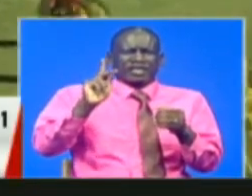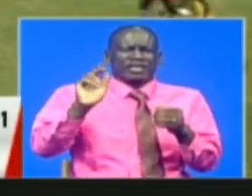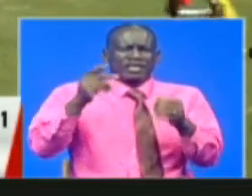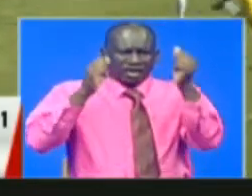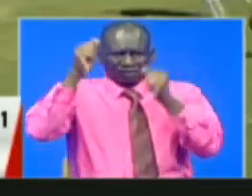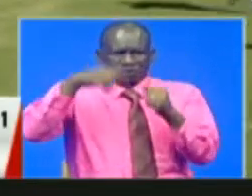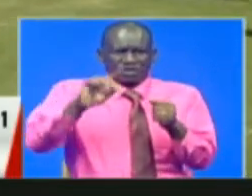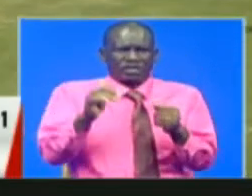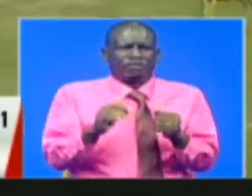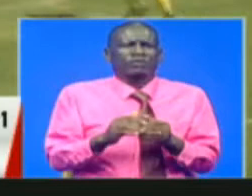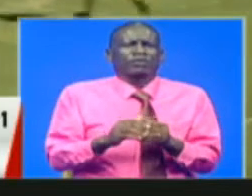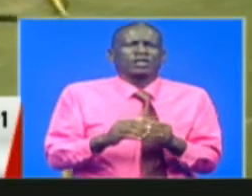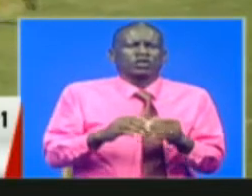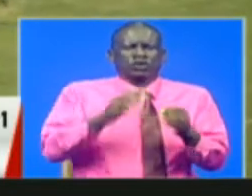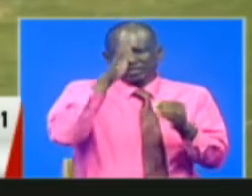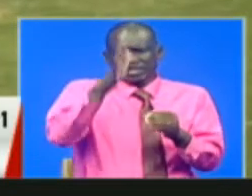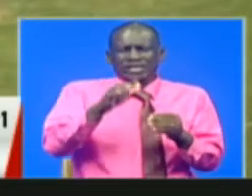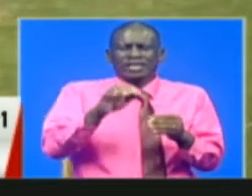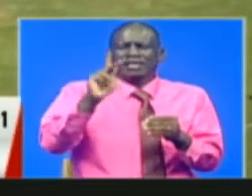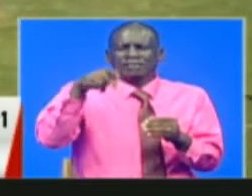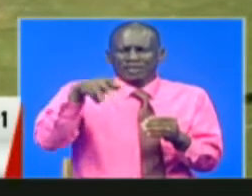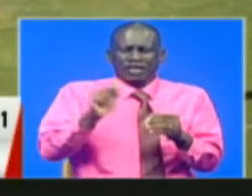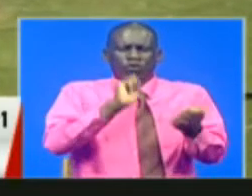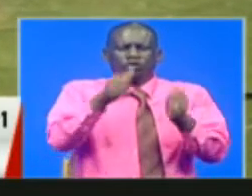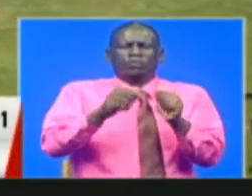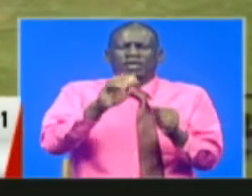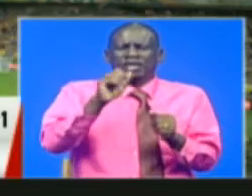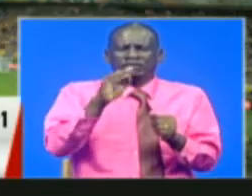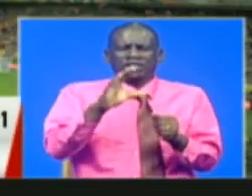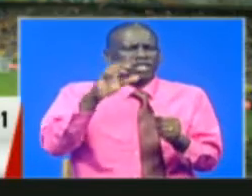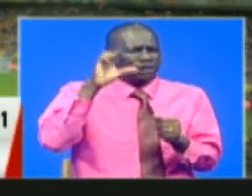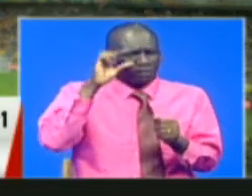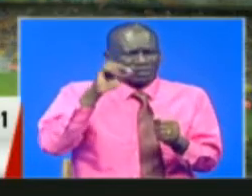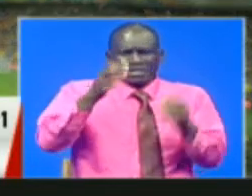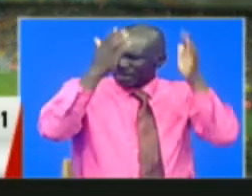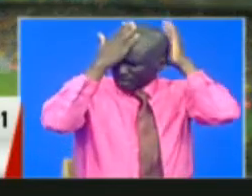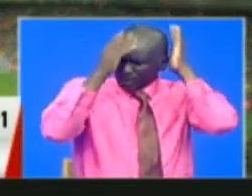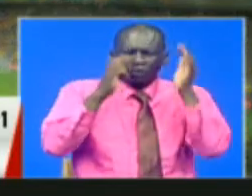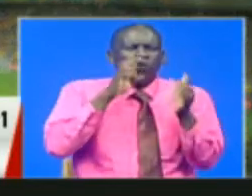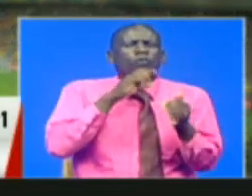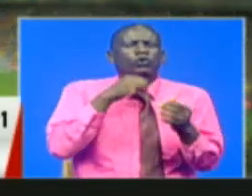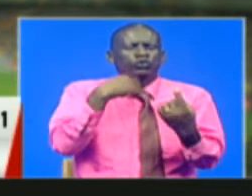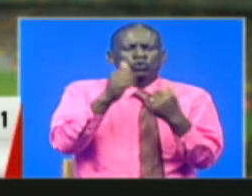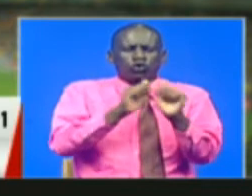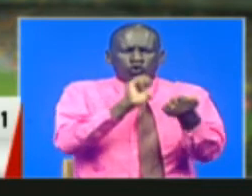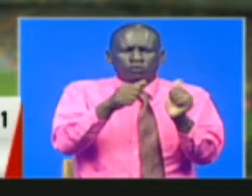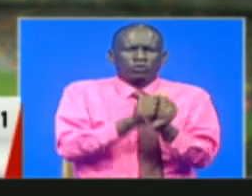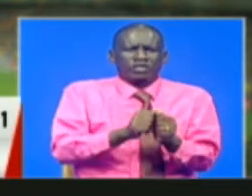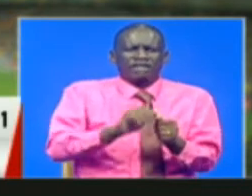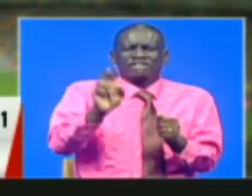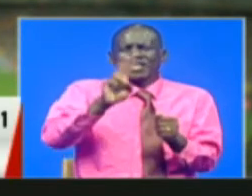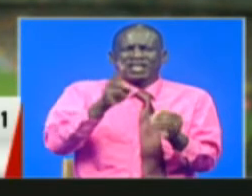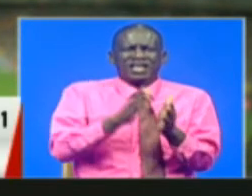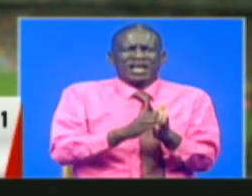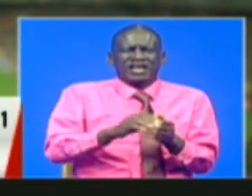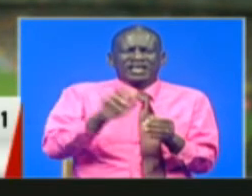at the Kenyatta Stadium. On Sunday, Bandari host AFC Leopards in Mombasa. Kakamega Homeboyz battled Vihiga United. Kariobangi Sharks face